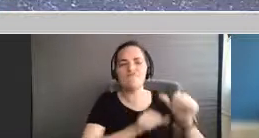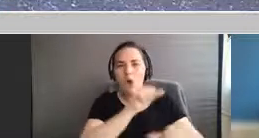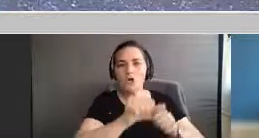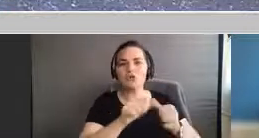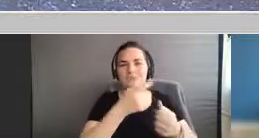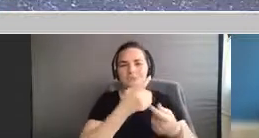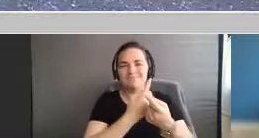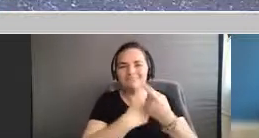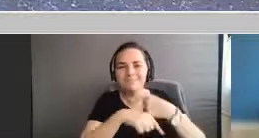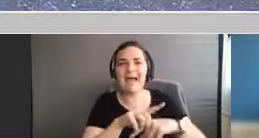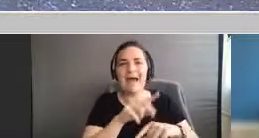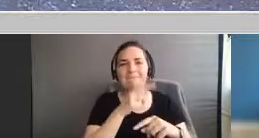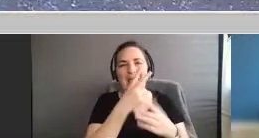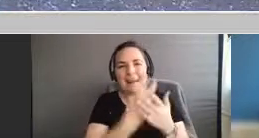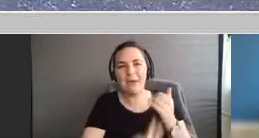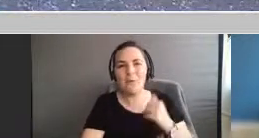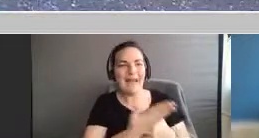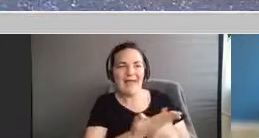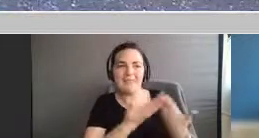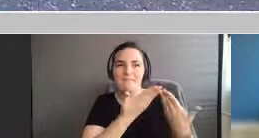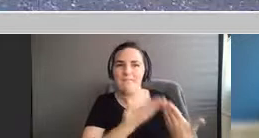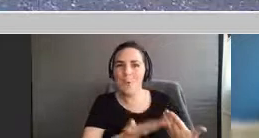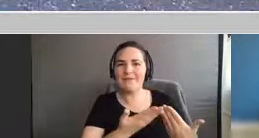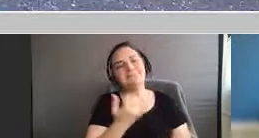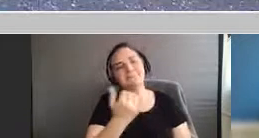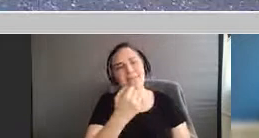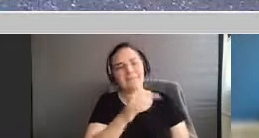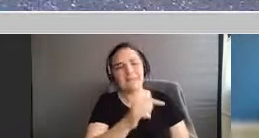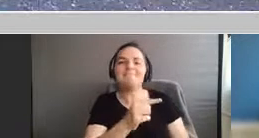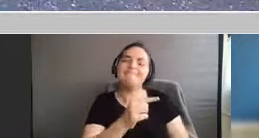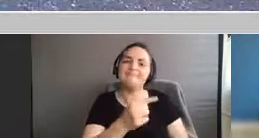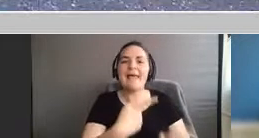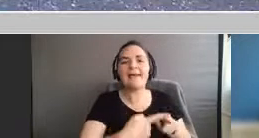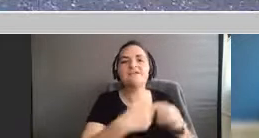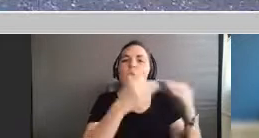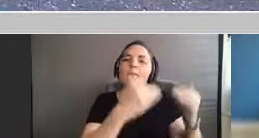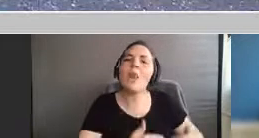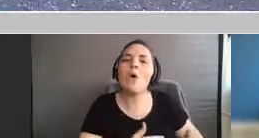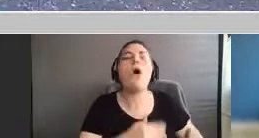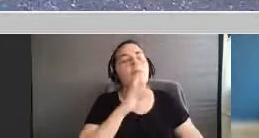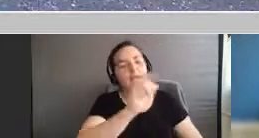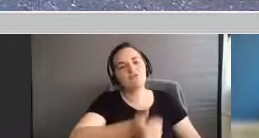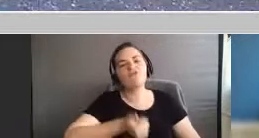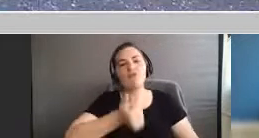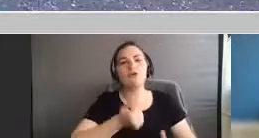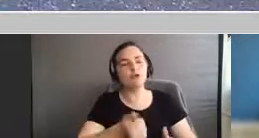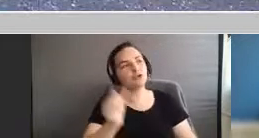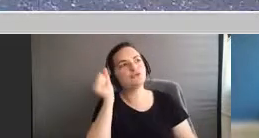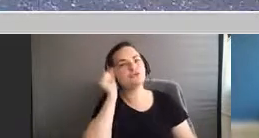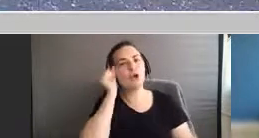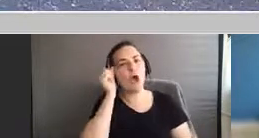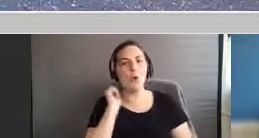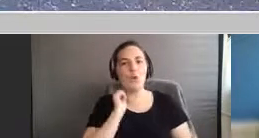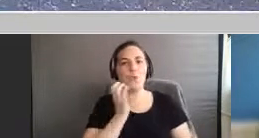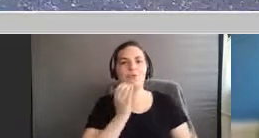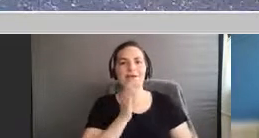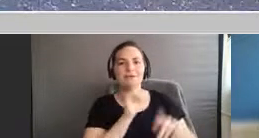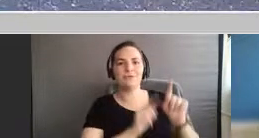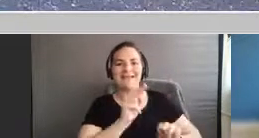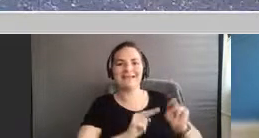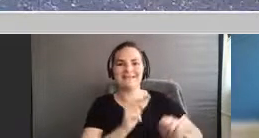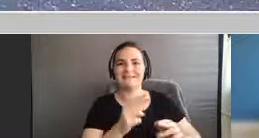may be that knowing that there are particular targets of that pupil in the acquisition